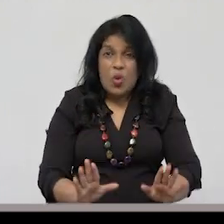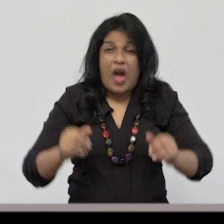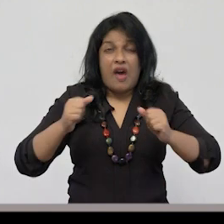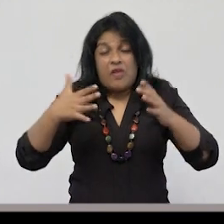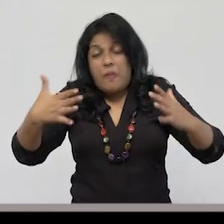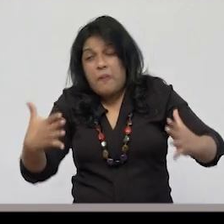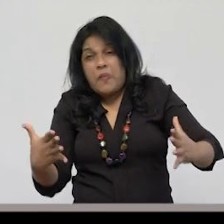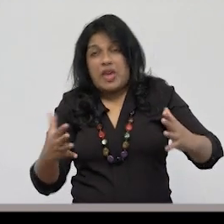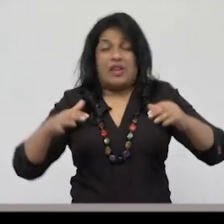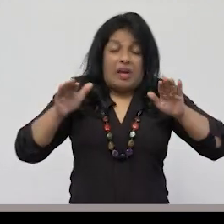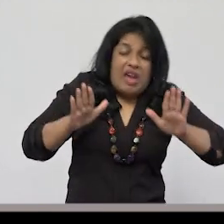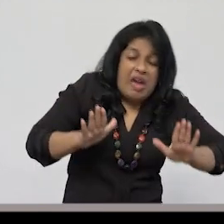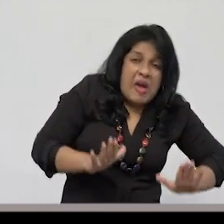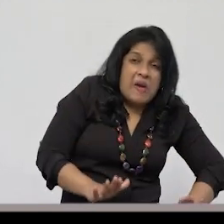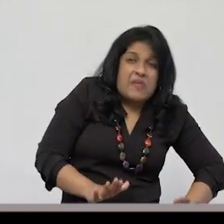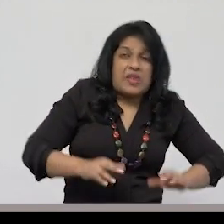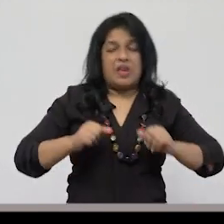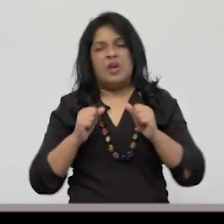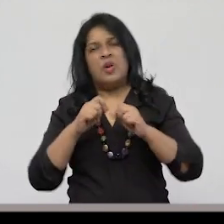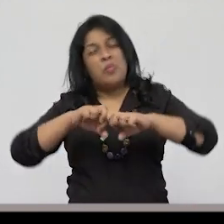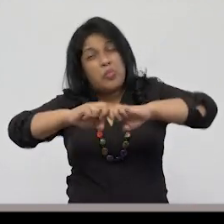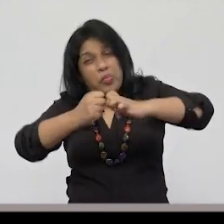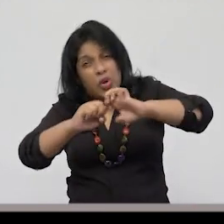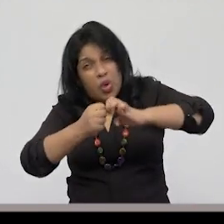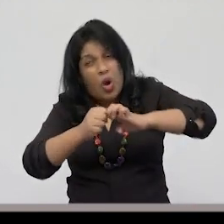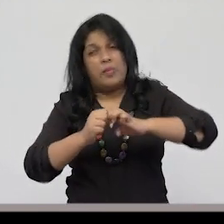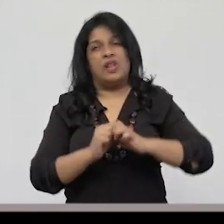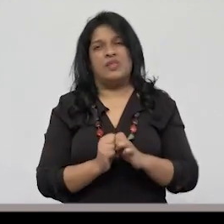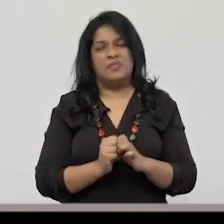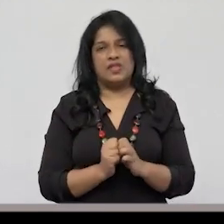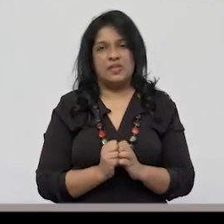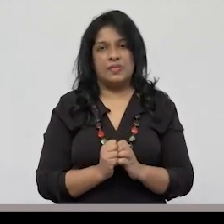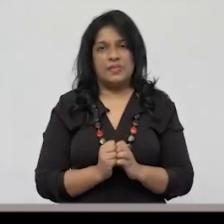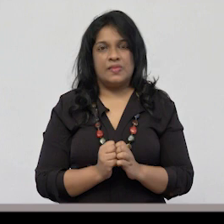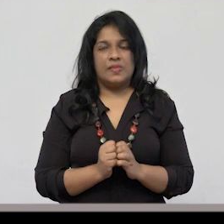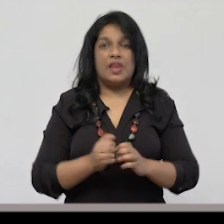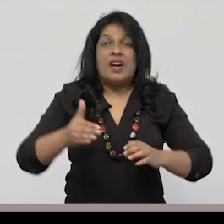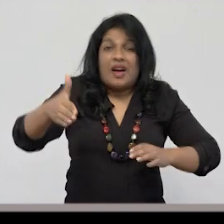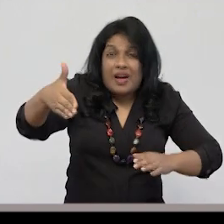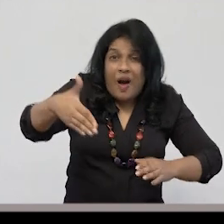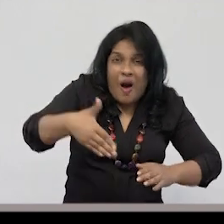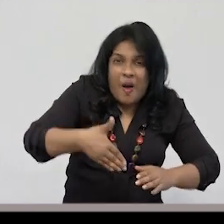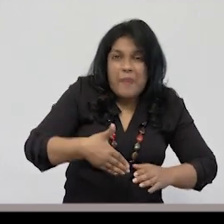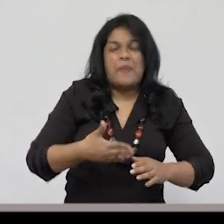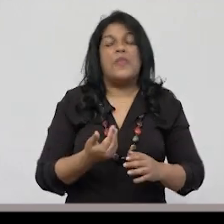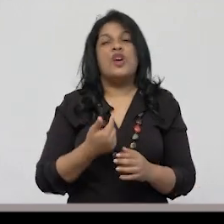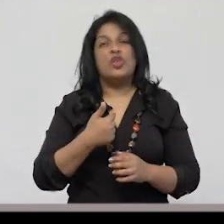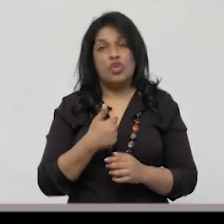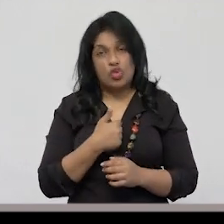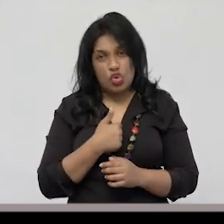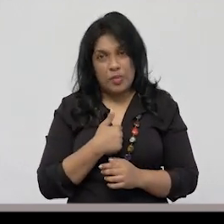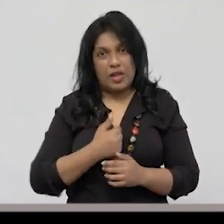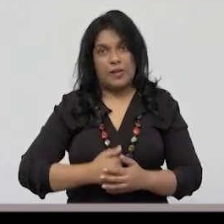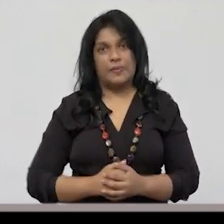rest. Take my yoke upon you. Let me teach you, because I am humble and gentle at